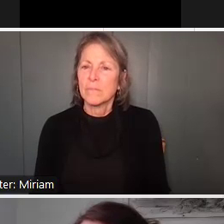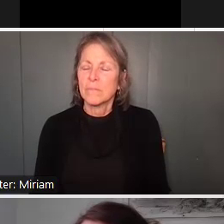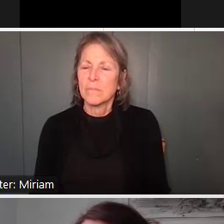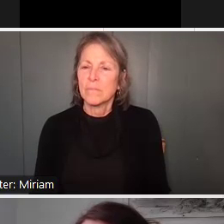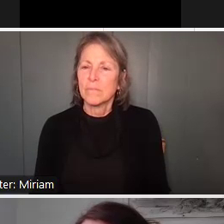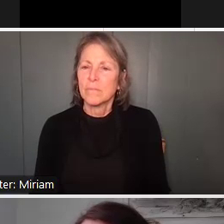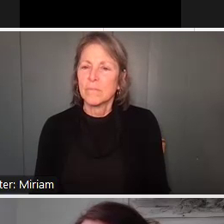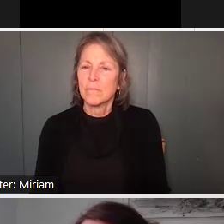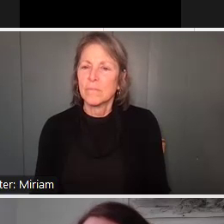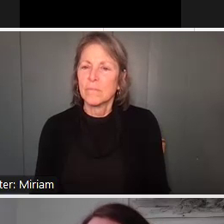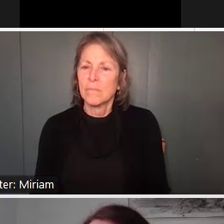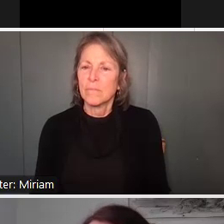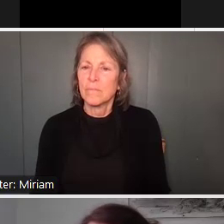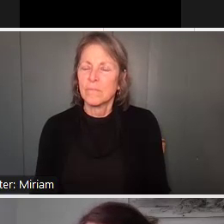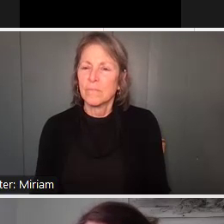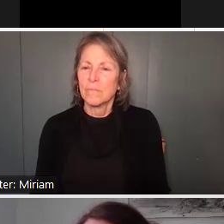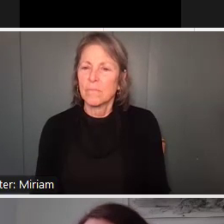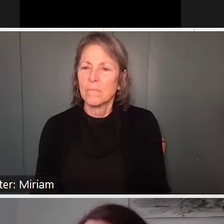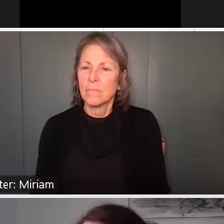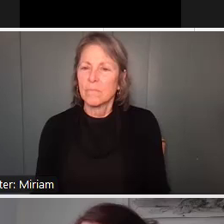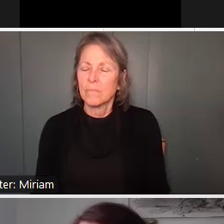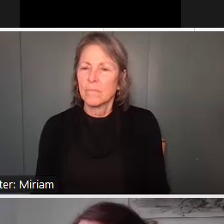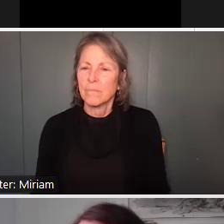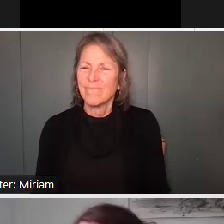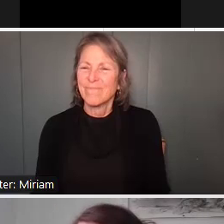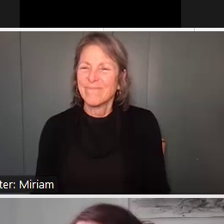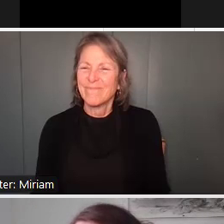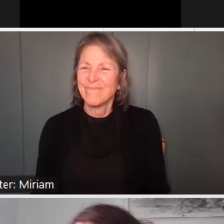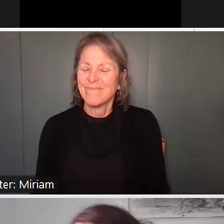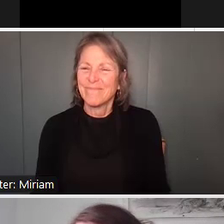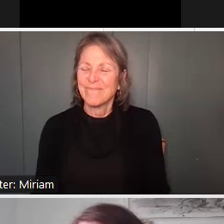or ethnicity. See, I even know I'm saying that right.